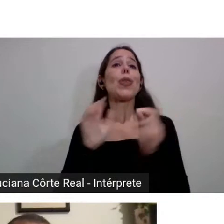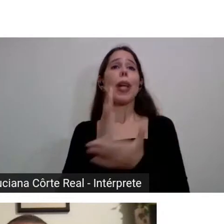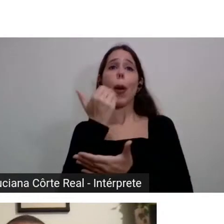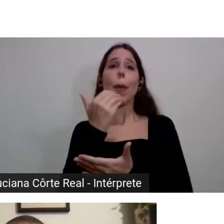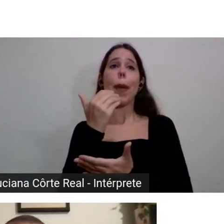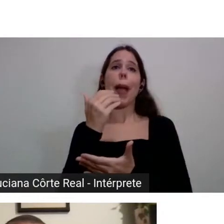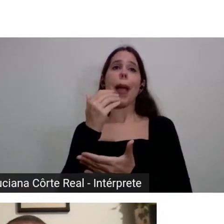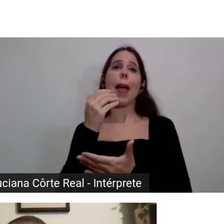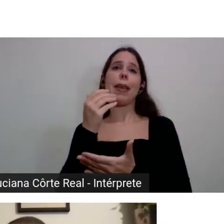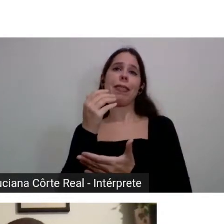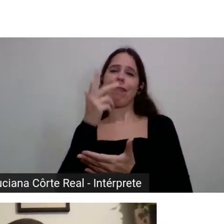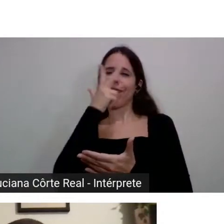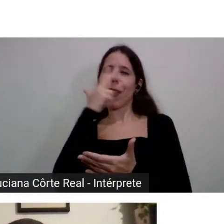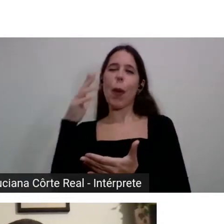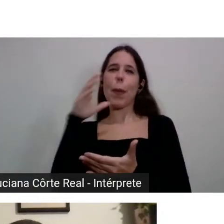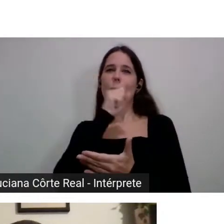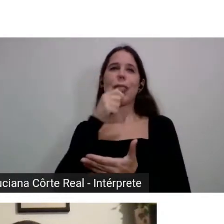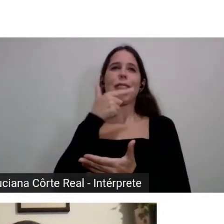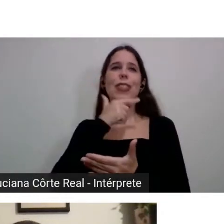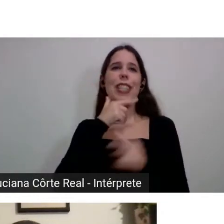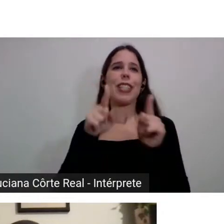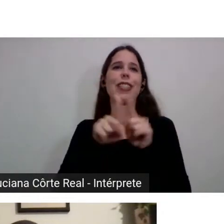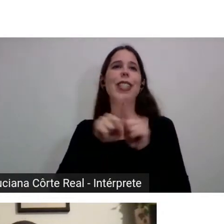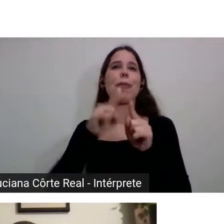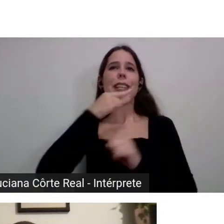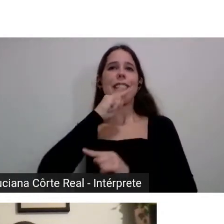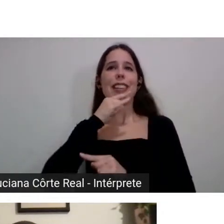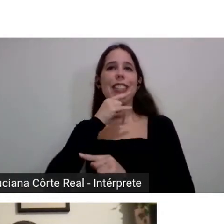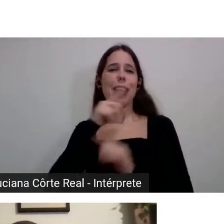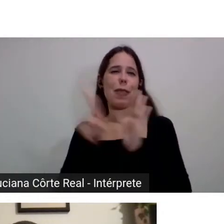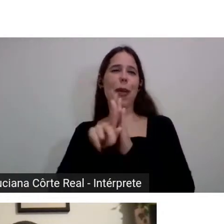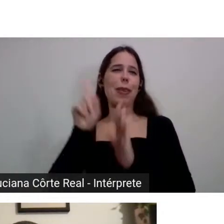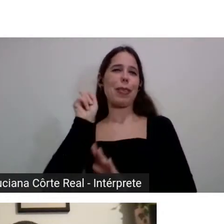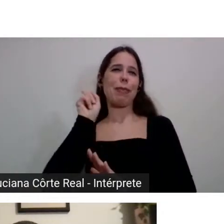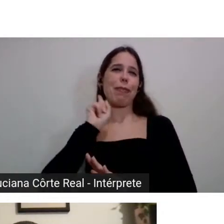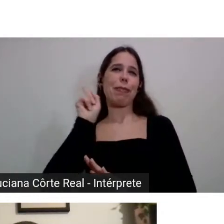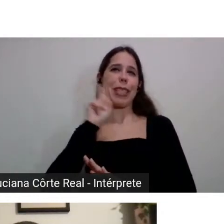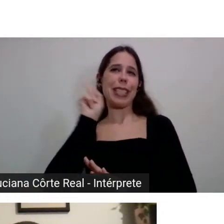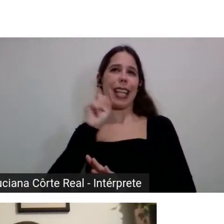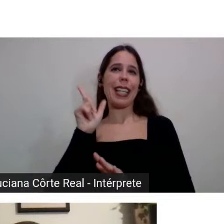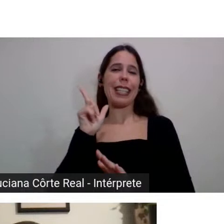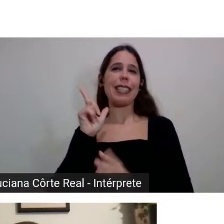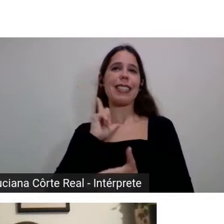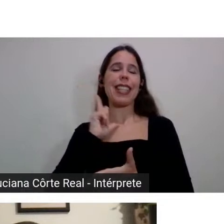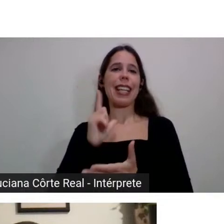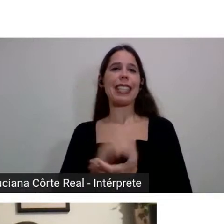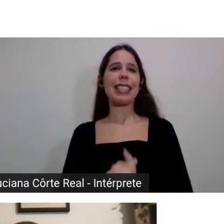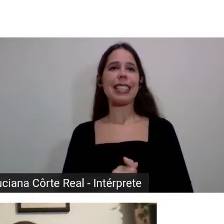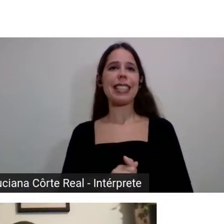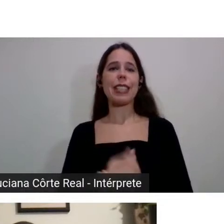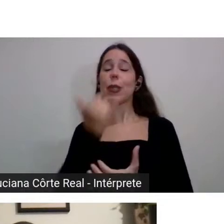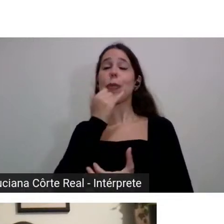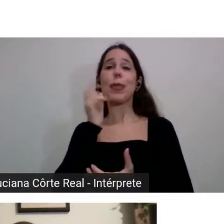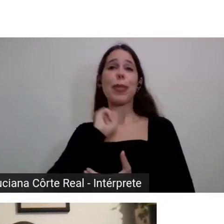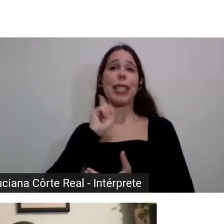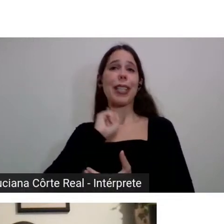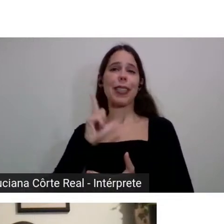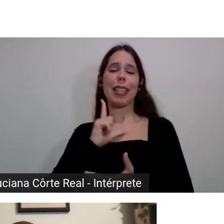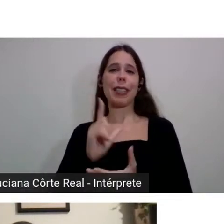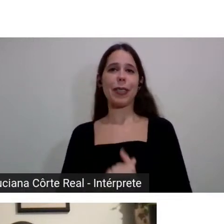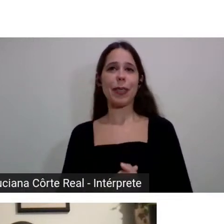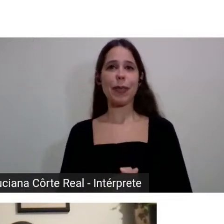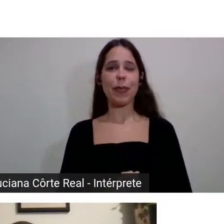Baker, Professor Marcelino thanks you for your participation, and he says that he hopes it's just the spark